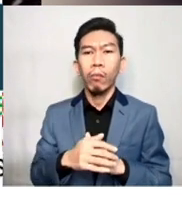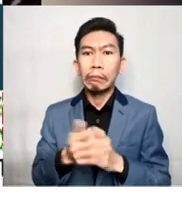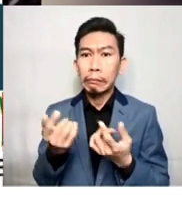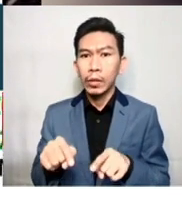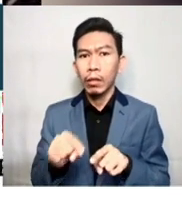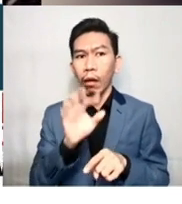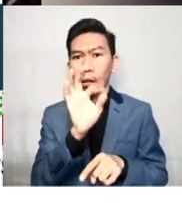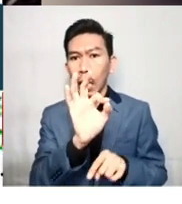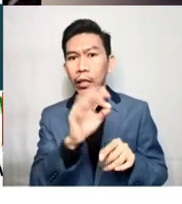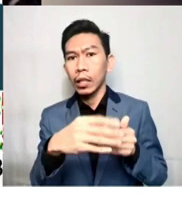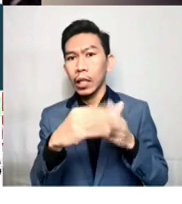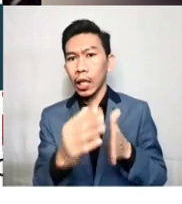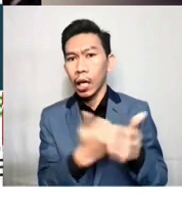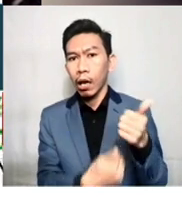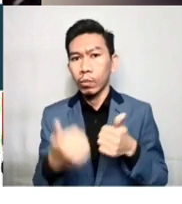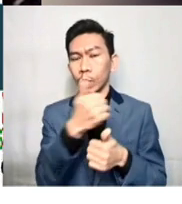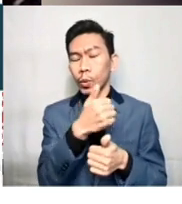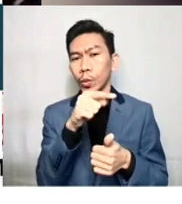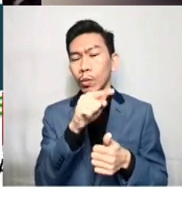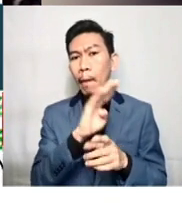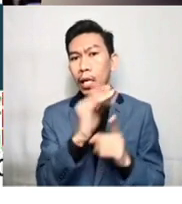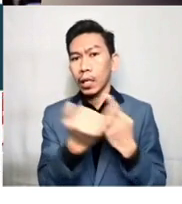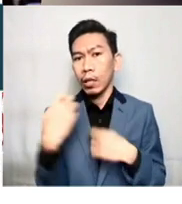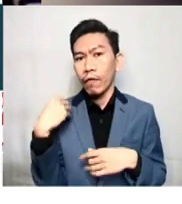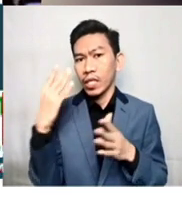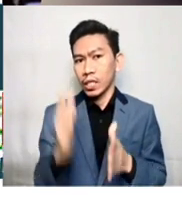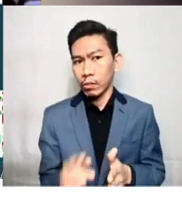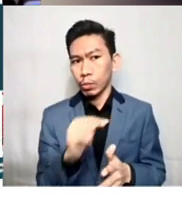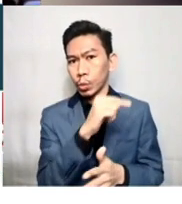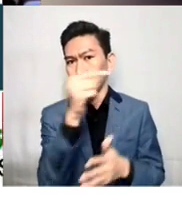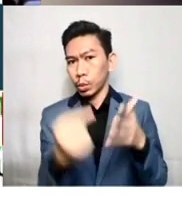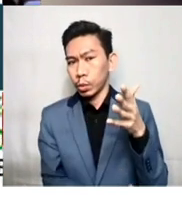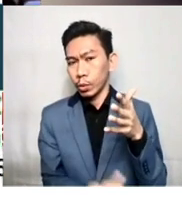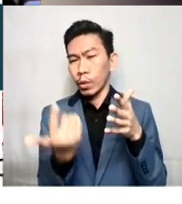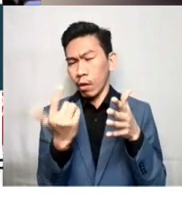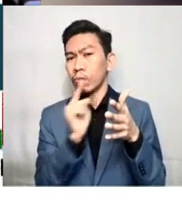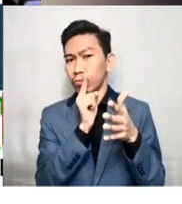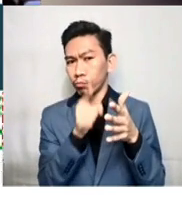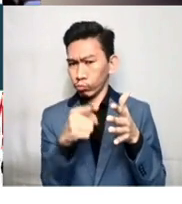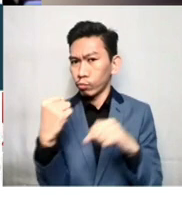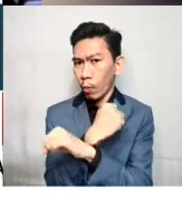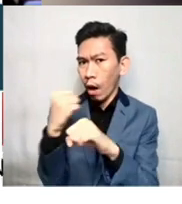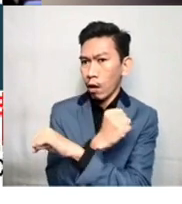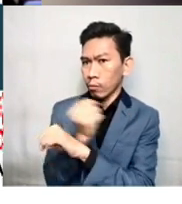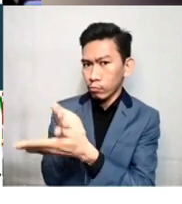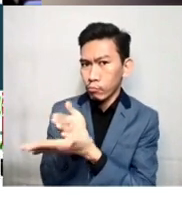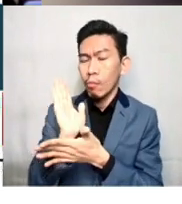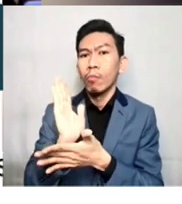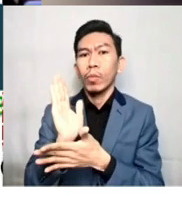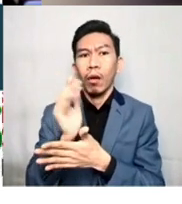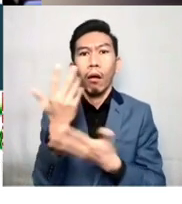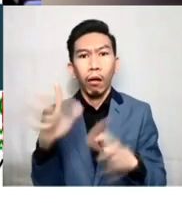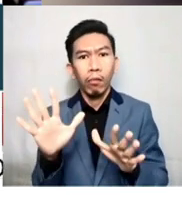indigenous leaders, many of them are barangay officials, and they're considered also human rights defenders, have also been killed. So